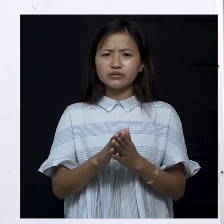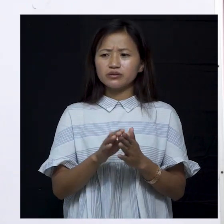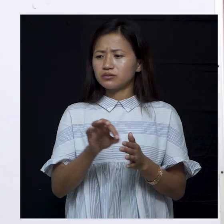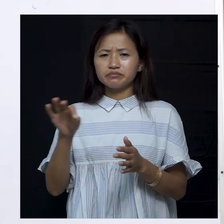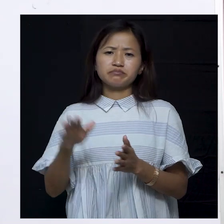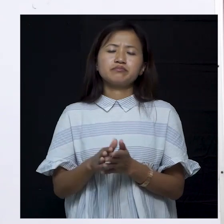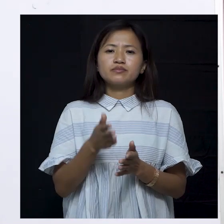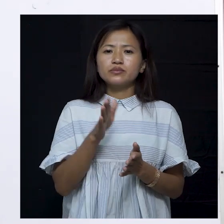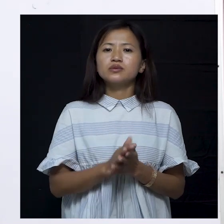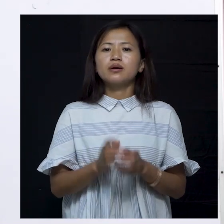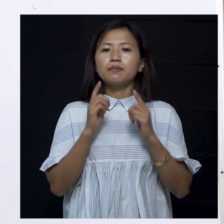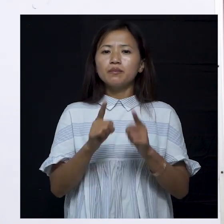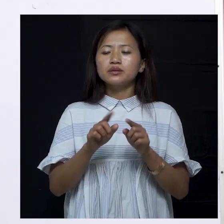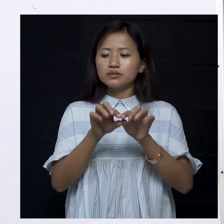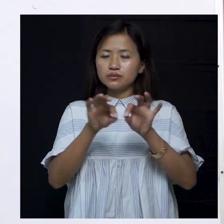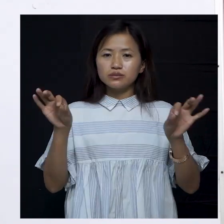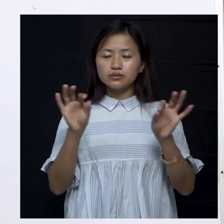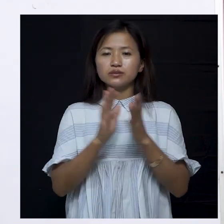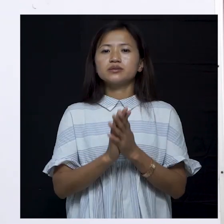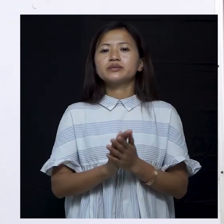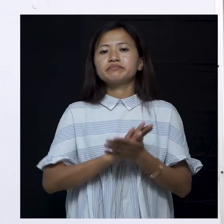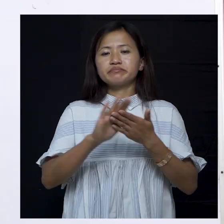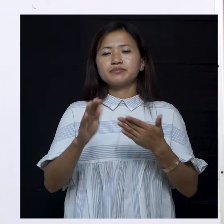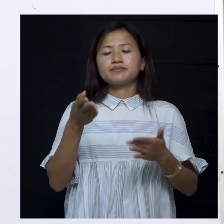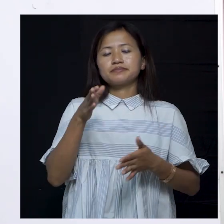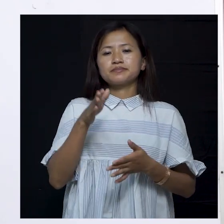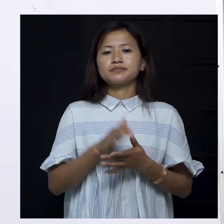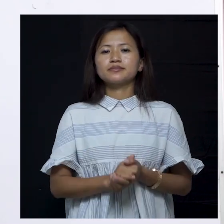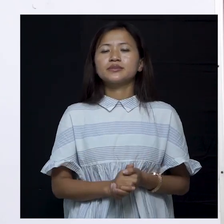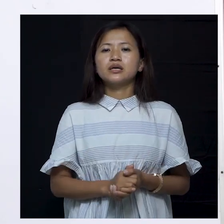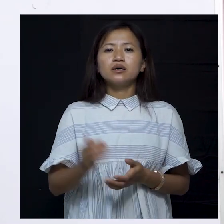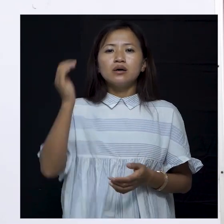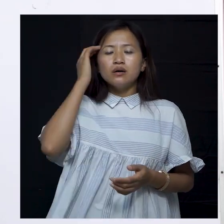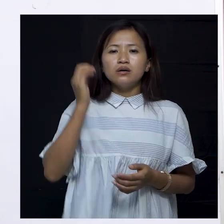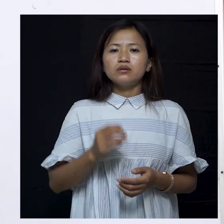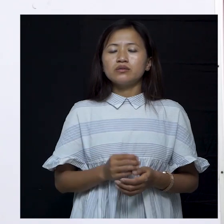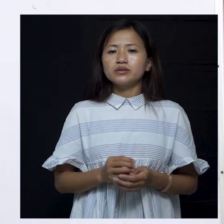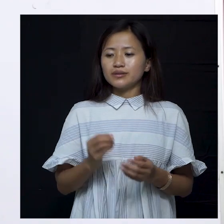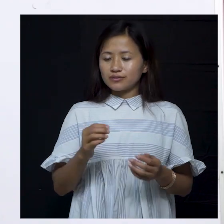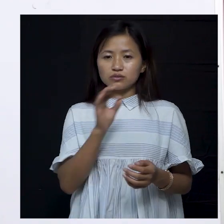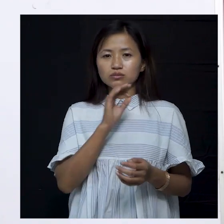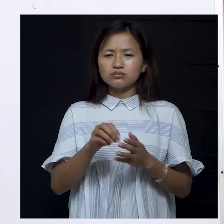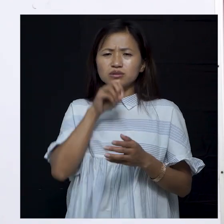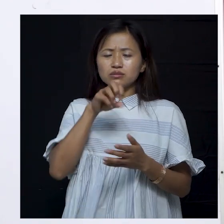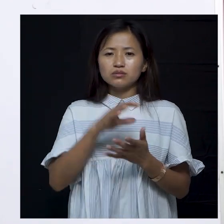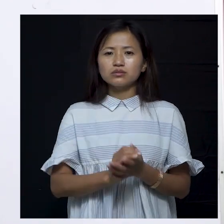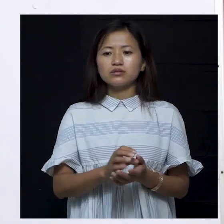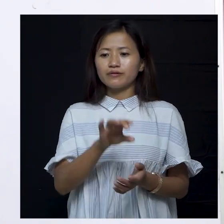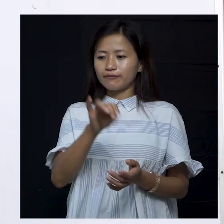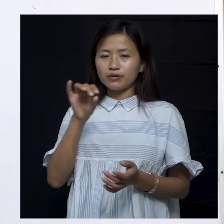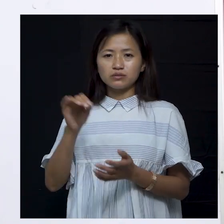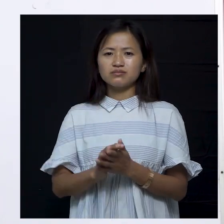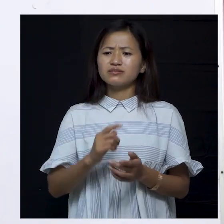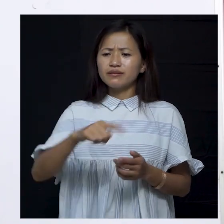just give you that sentence, it would be very incomplete. Because we know that dogs are found in almost every house which are